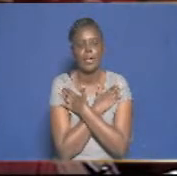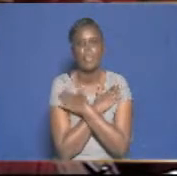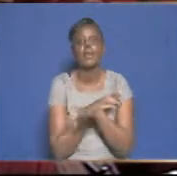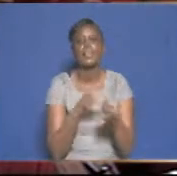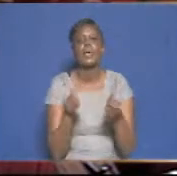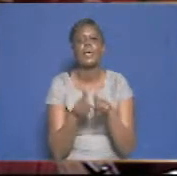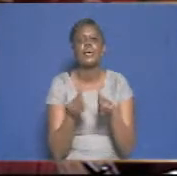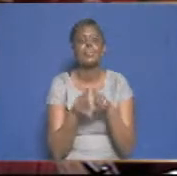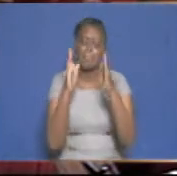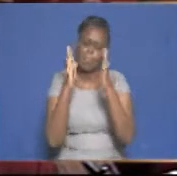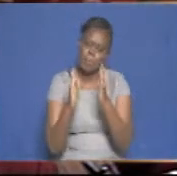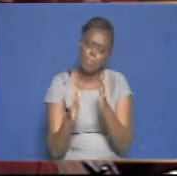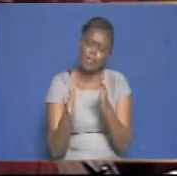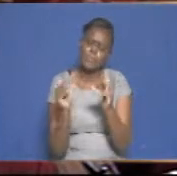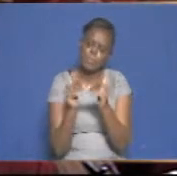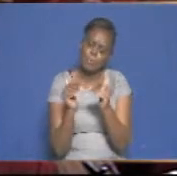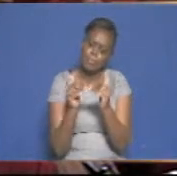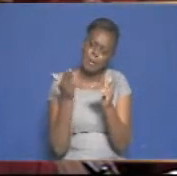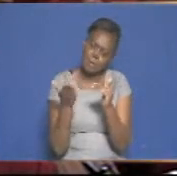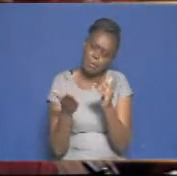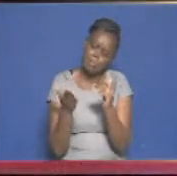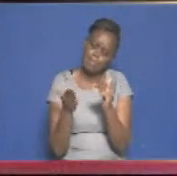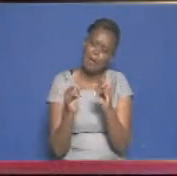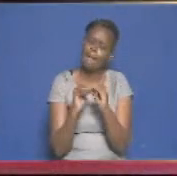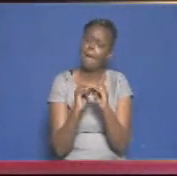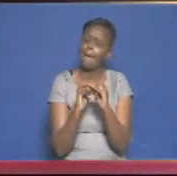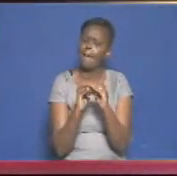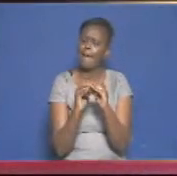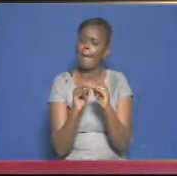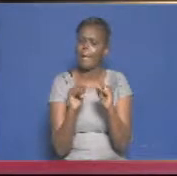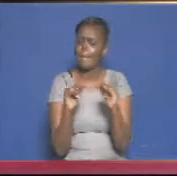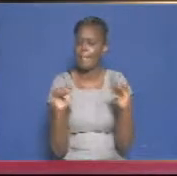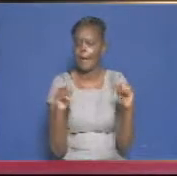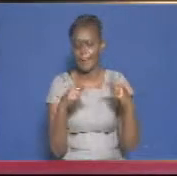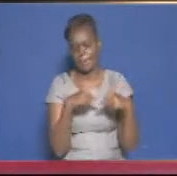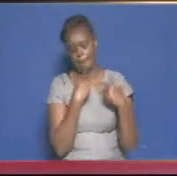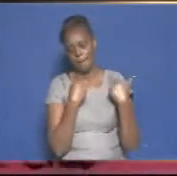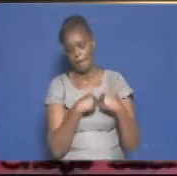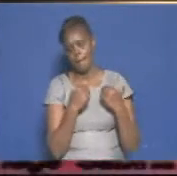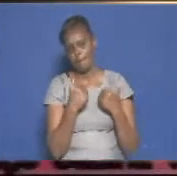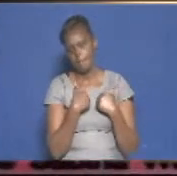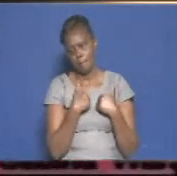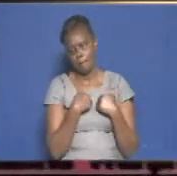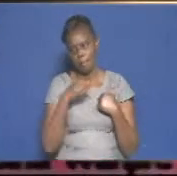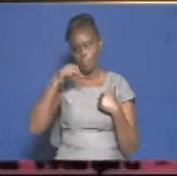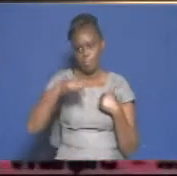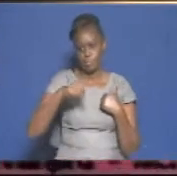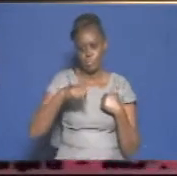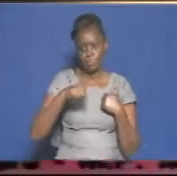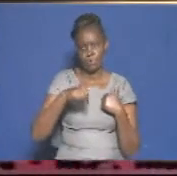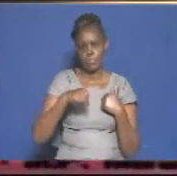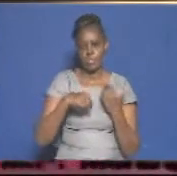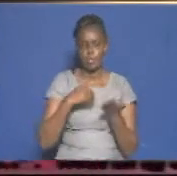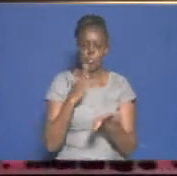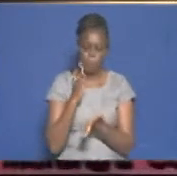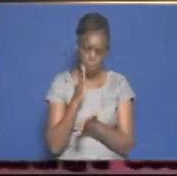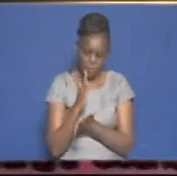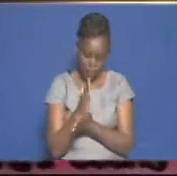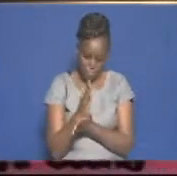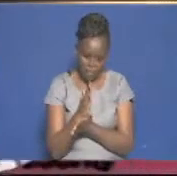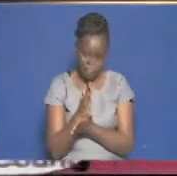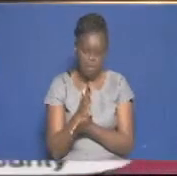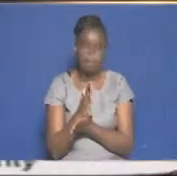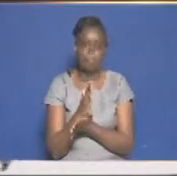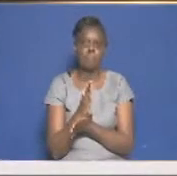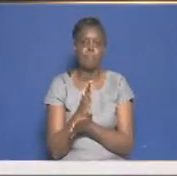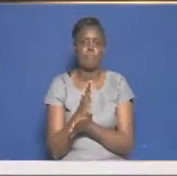a person whom I met in this house, was very clean-hearted, a good debater. And today, Honorable Dwale has confirmed my worries then,